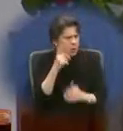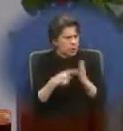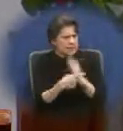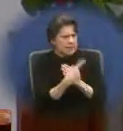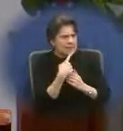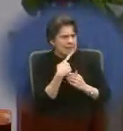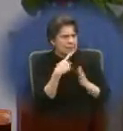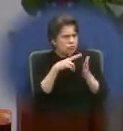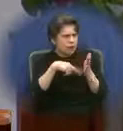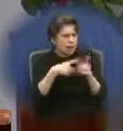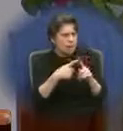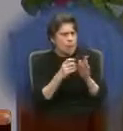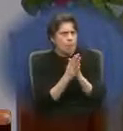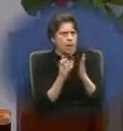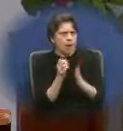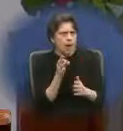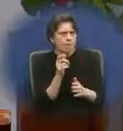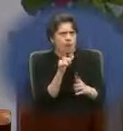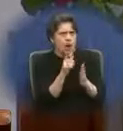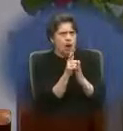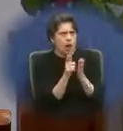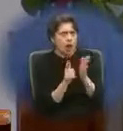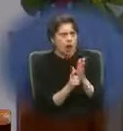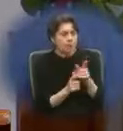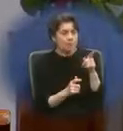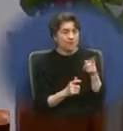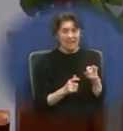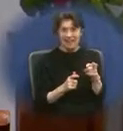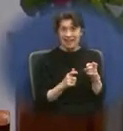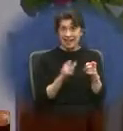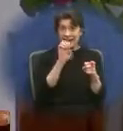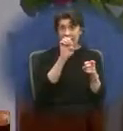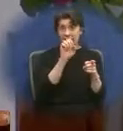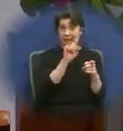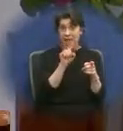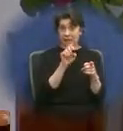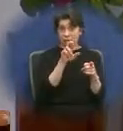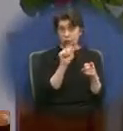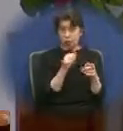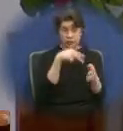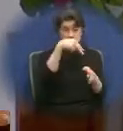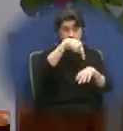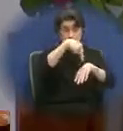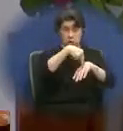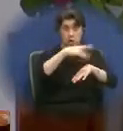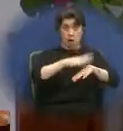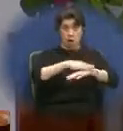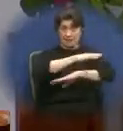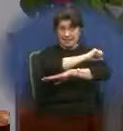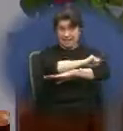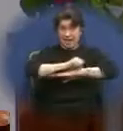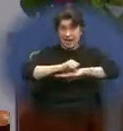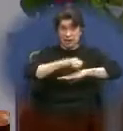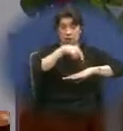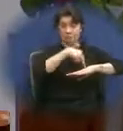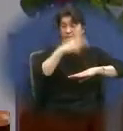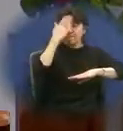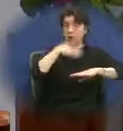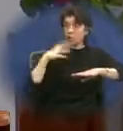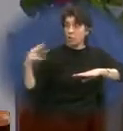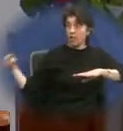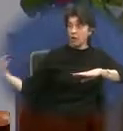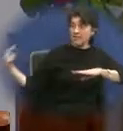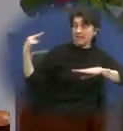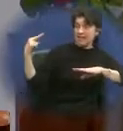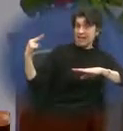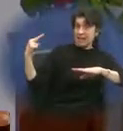scribe stood on a wooden platform that had been made for the occasion. He opened the scroll so that all the people might see